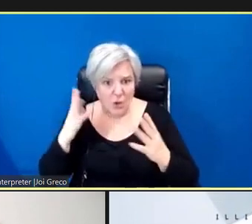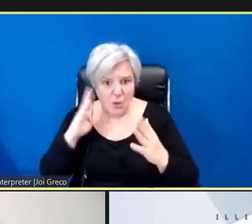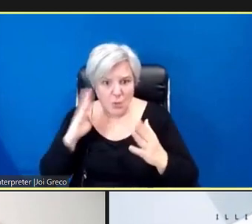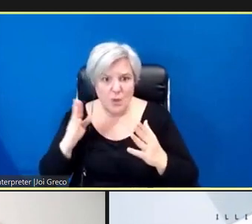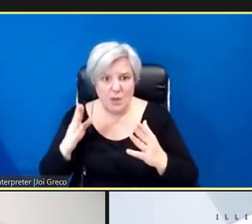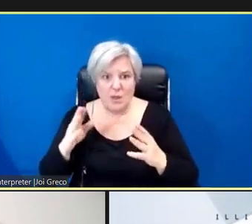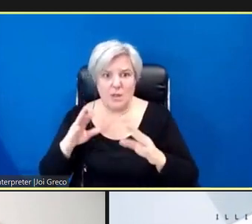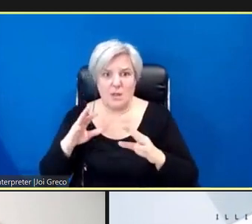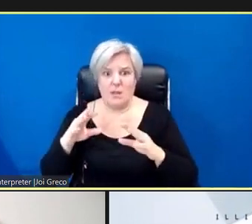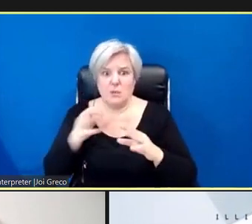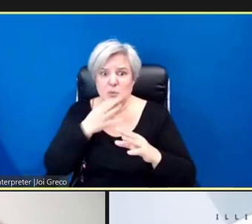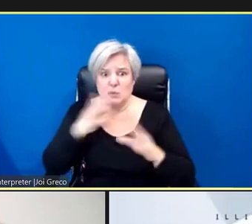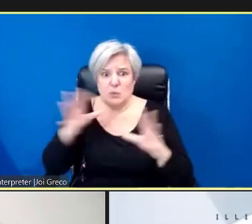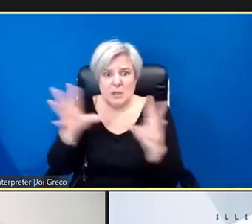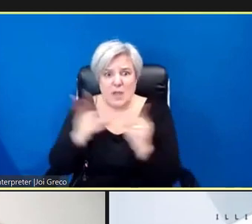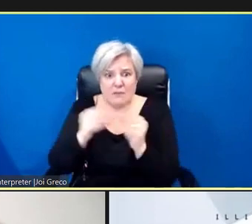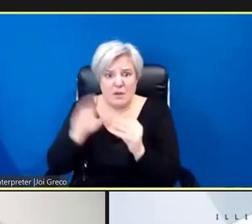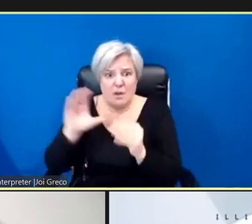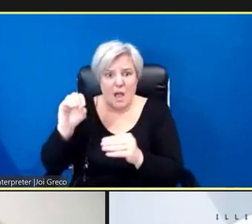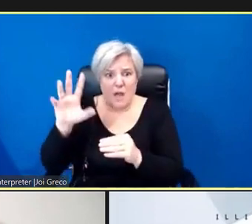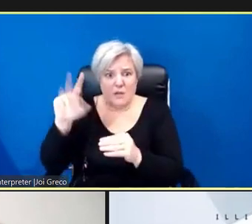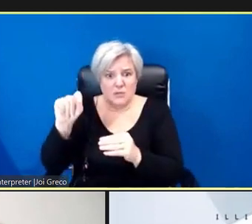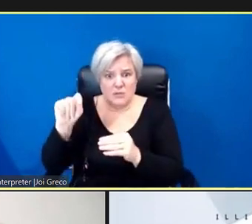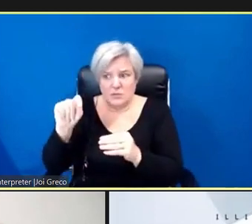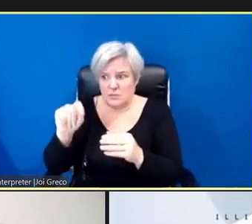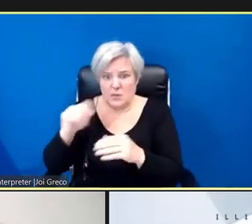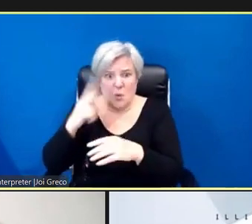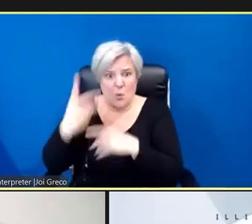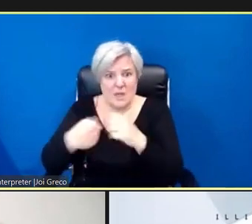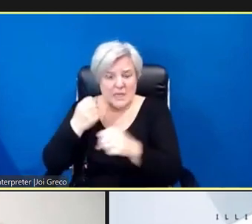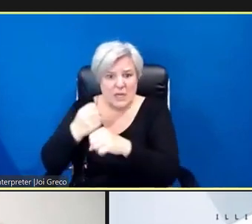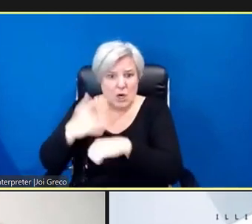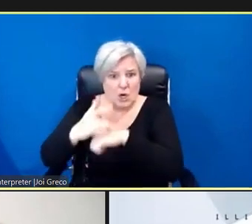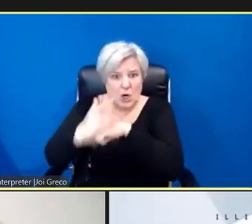CMV conference this October. We're getting to have it a year early.